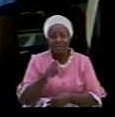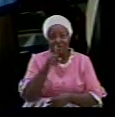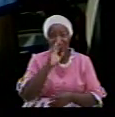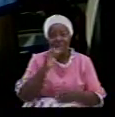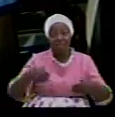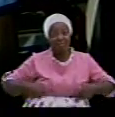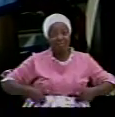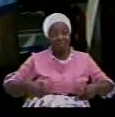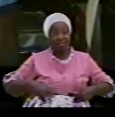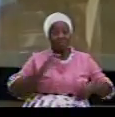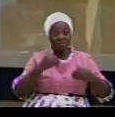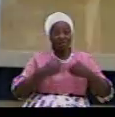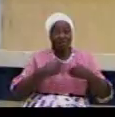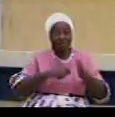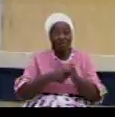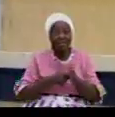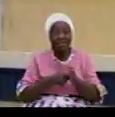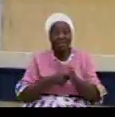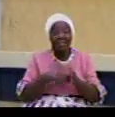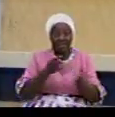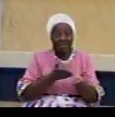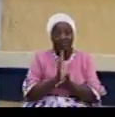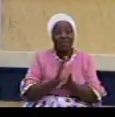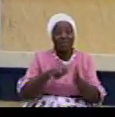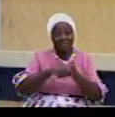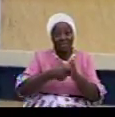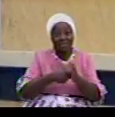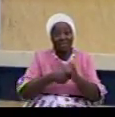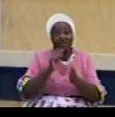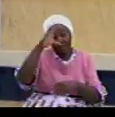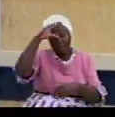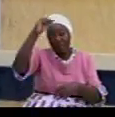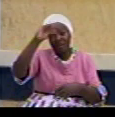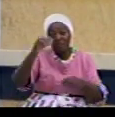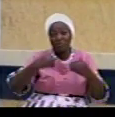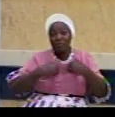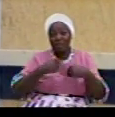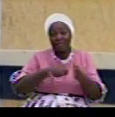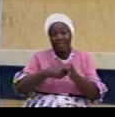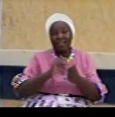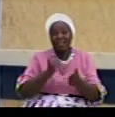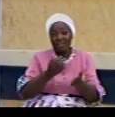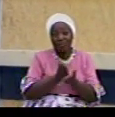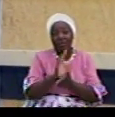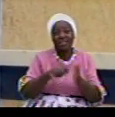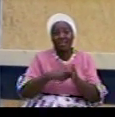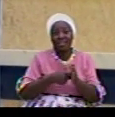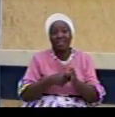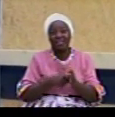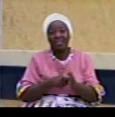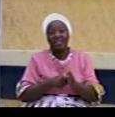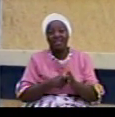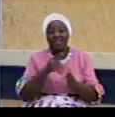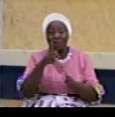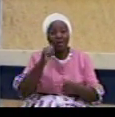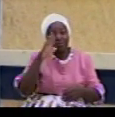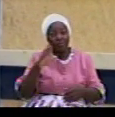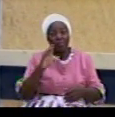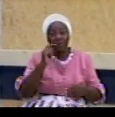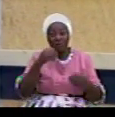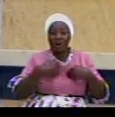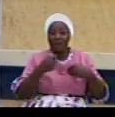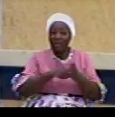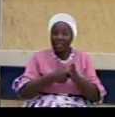have the key, the right key. You are a man, you have the key, the right key. You're a woman, you have the